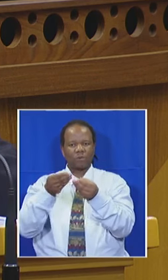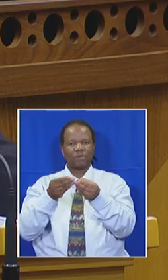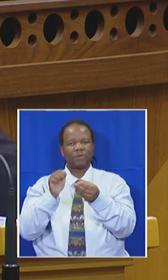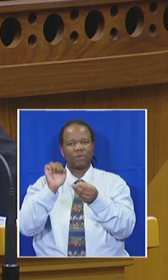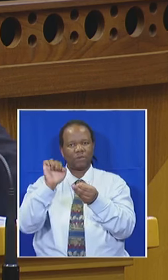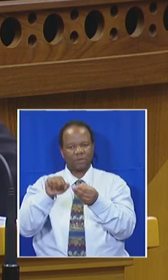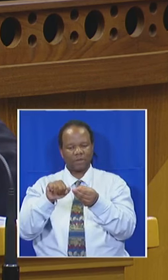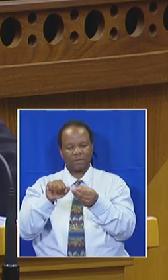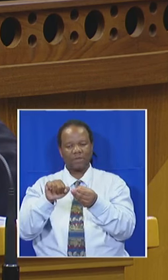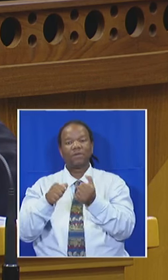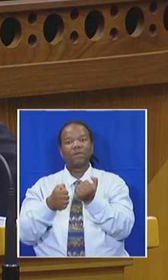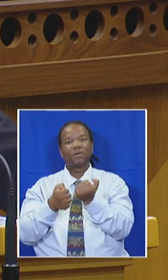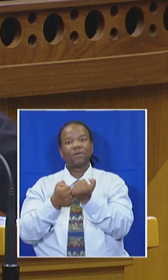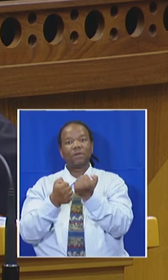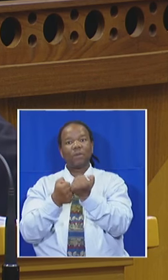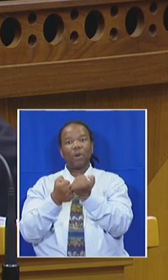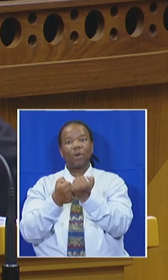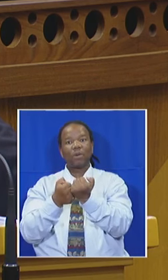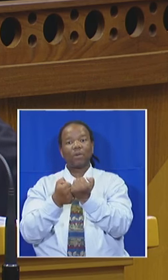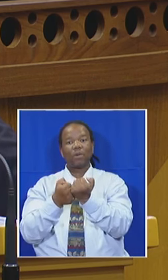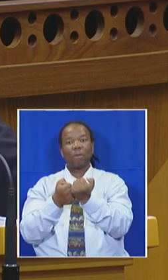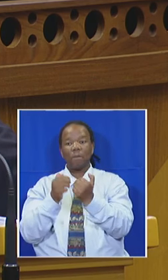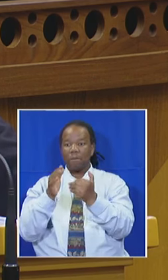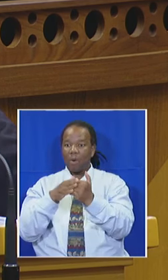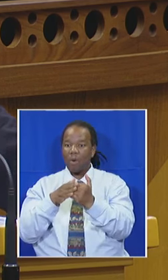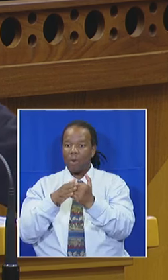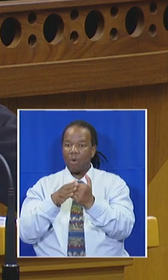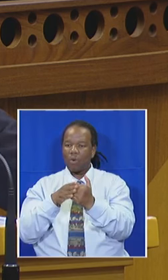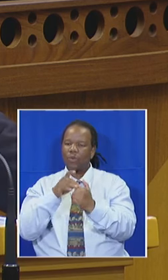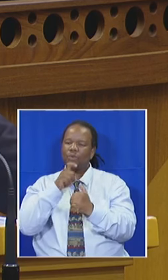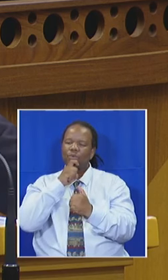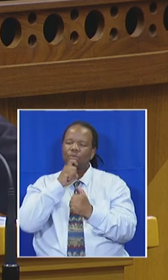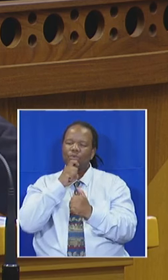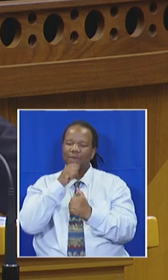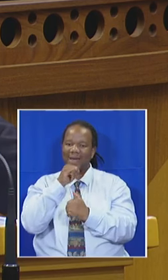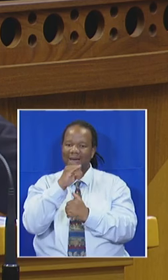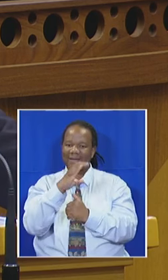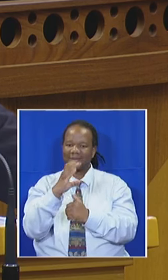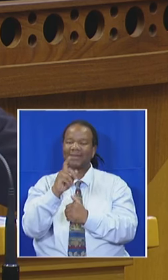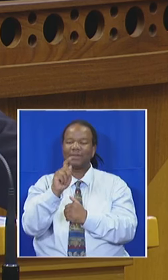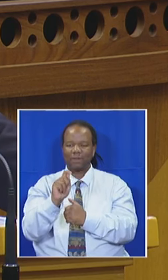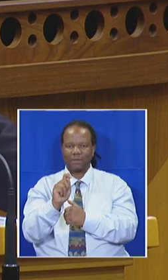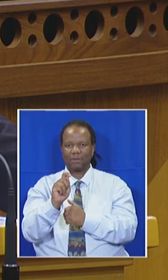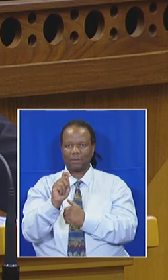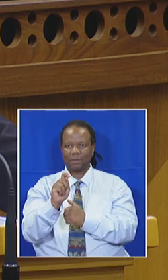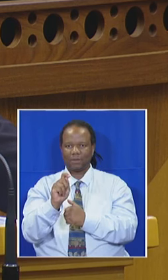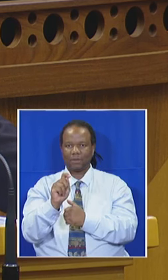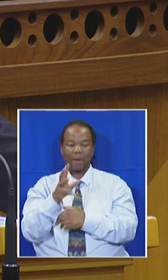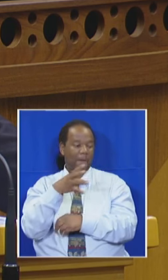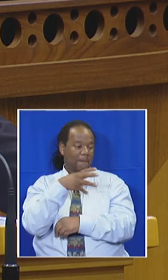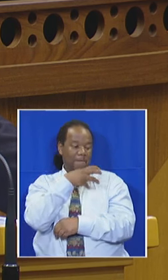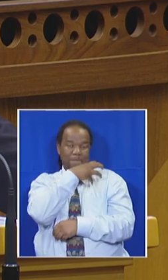information and communications technology sector, as Honorable Minister